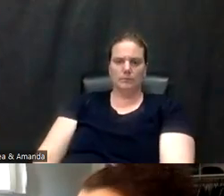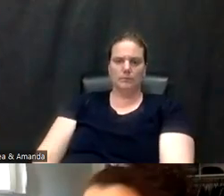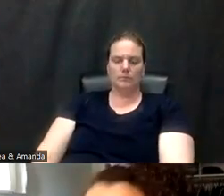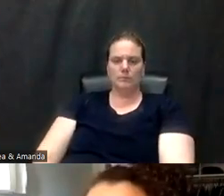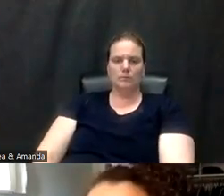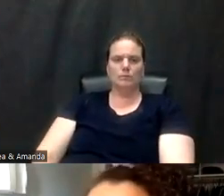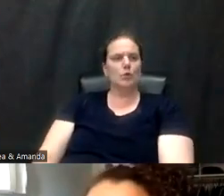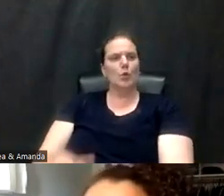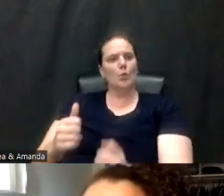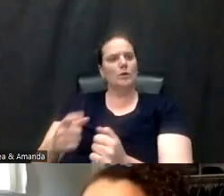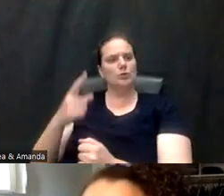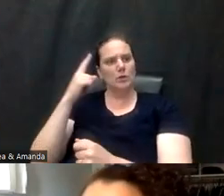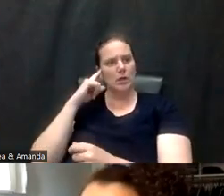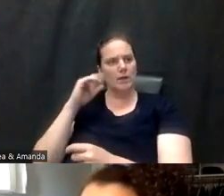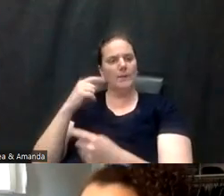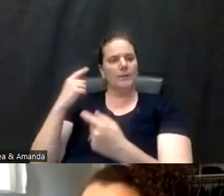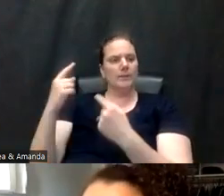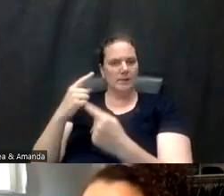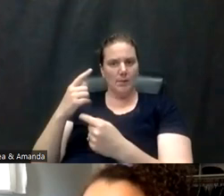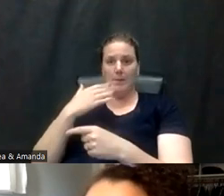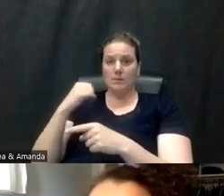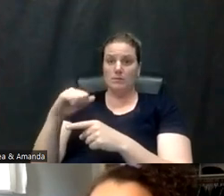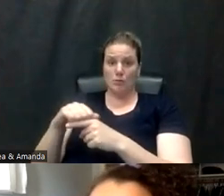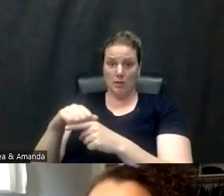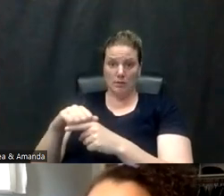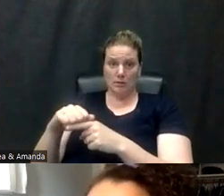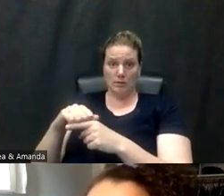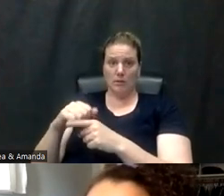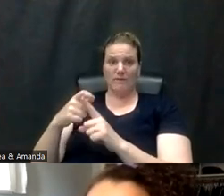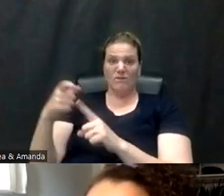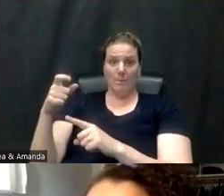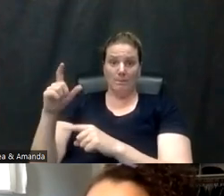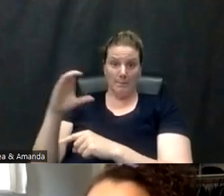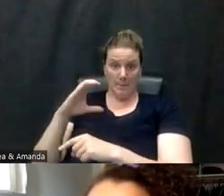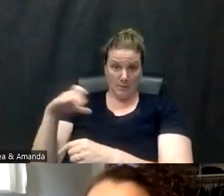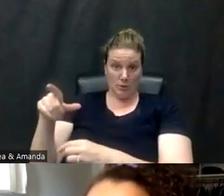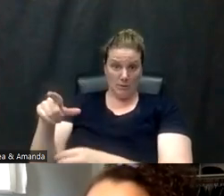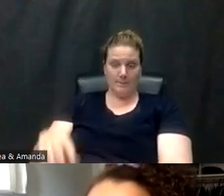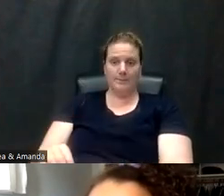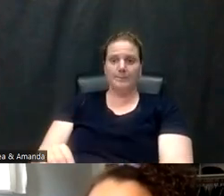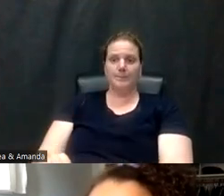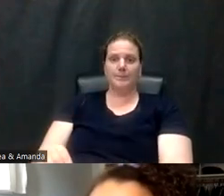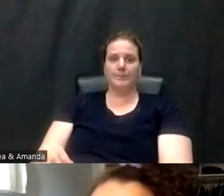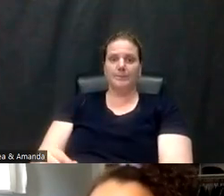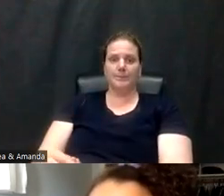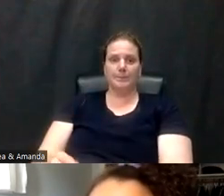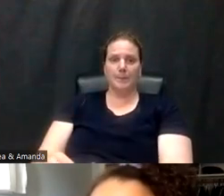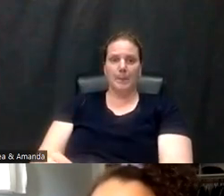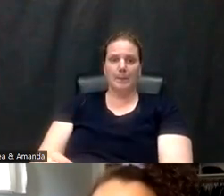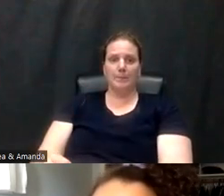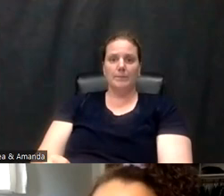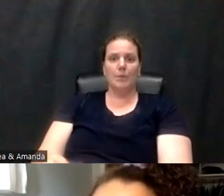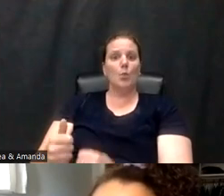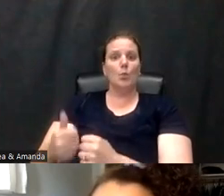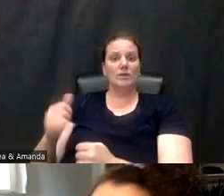Which do you think should be considered best practices by the commission? And which of